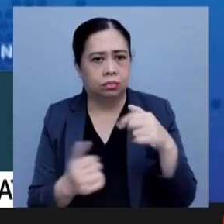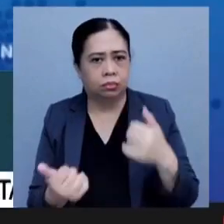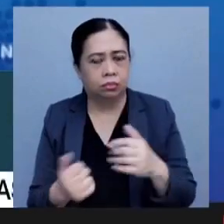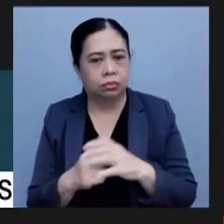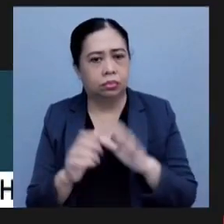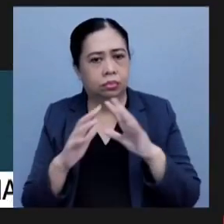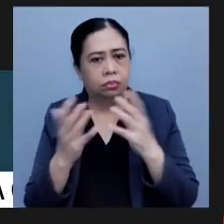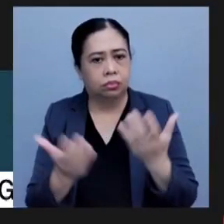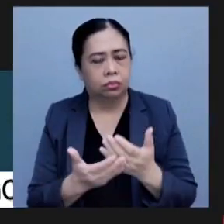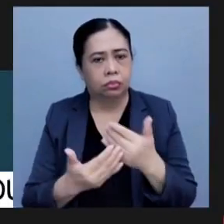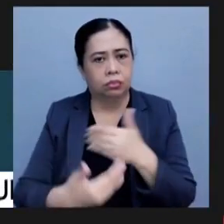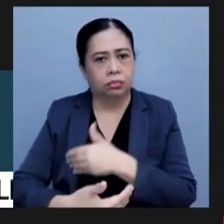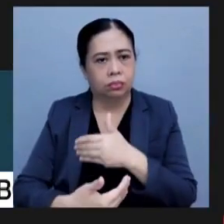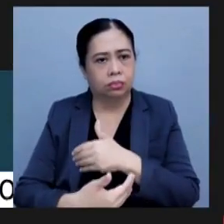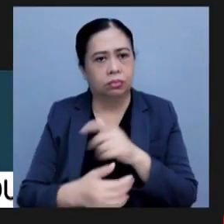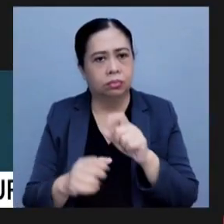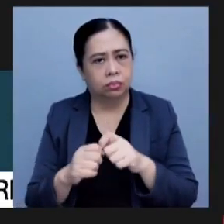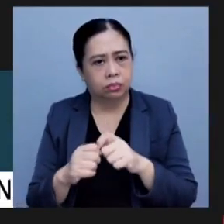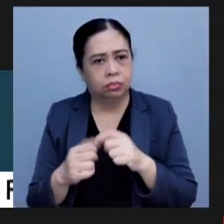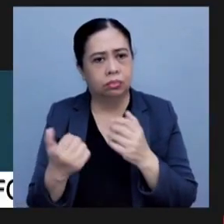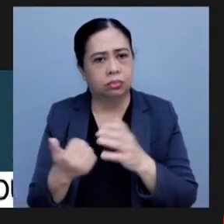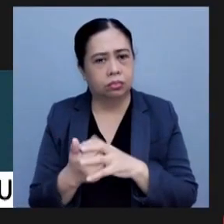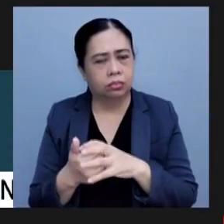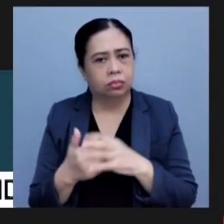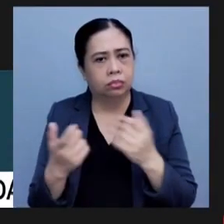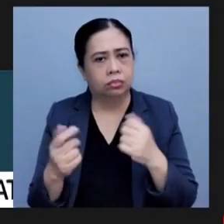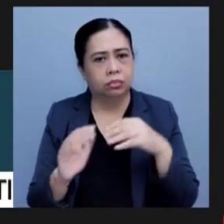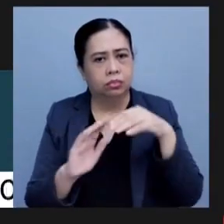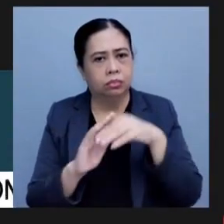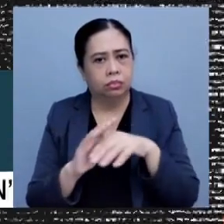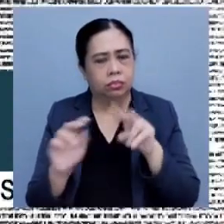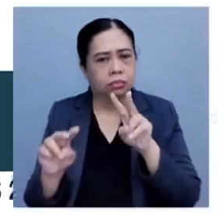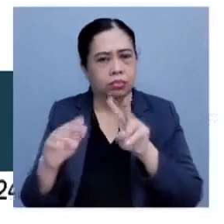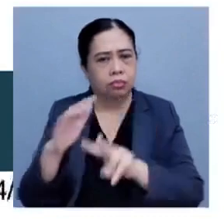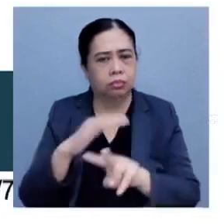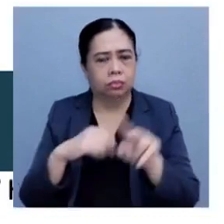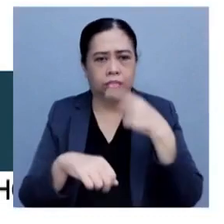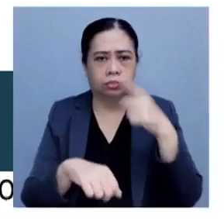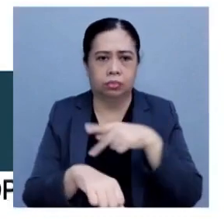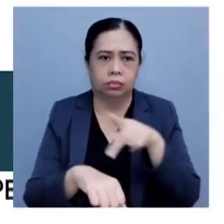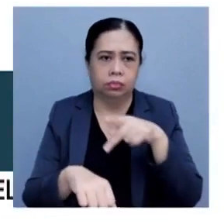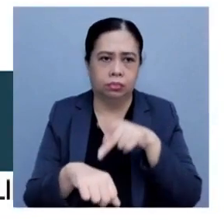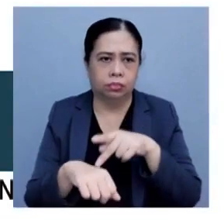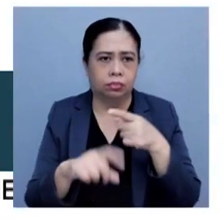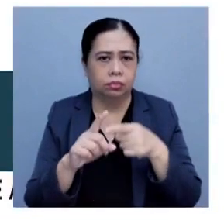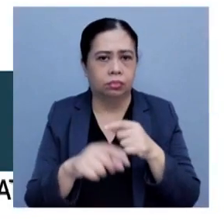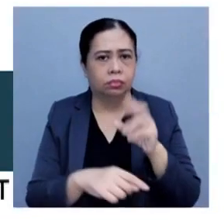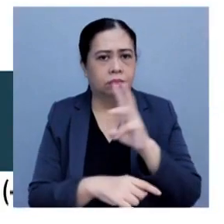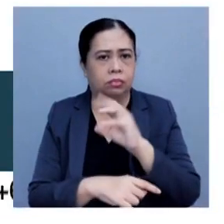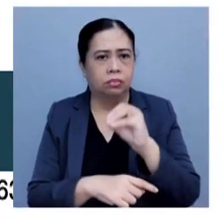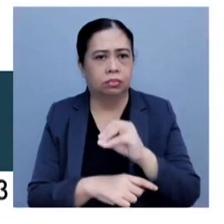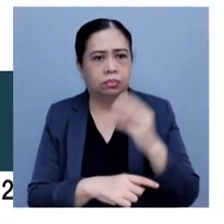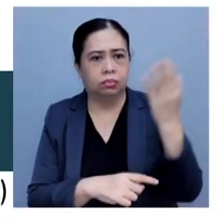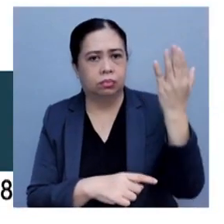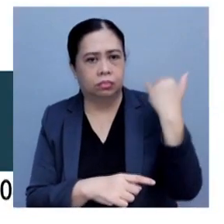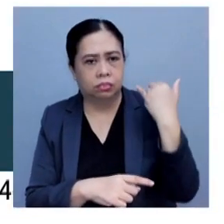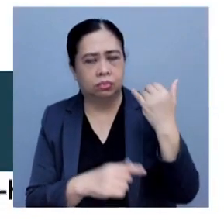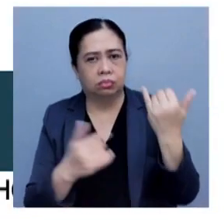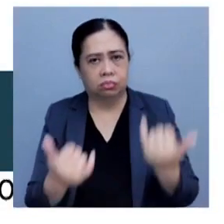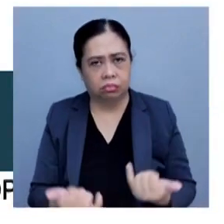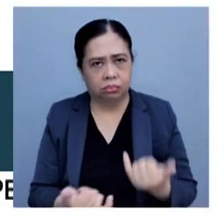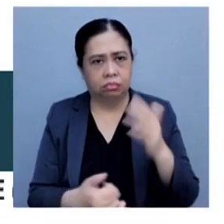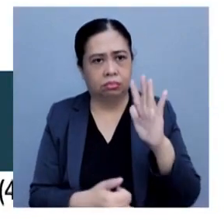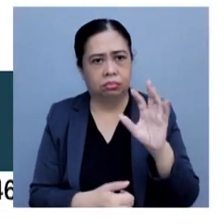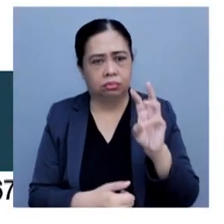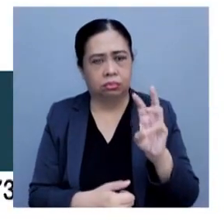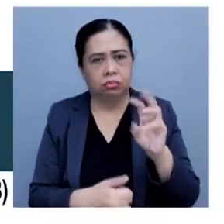Bank, too, has lowered its annual growth projection for the country from 6% in June to